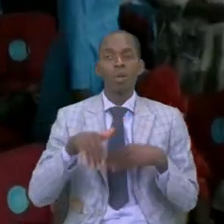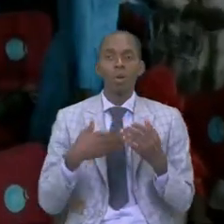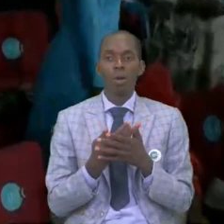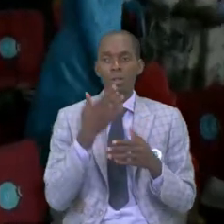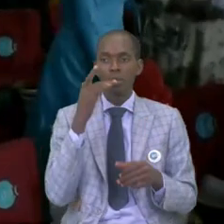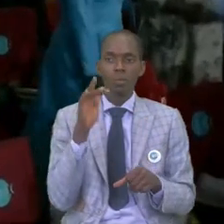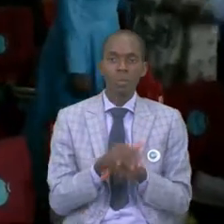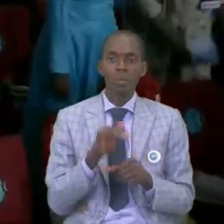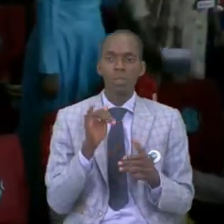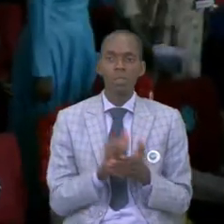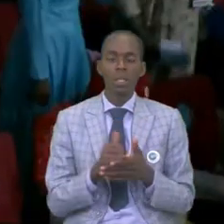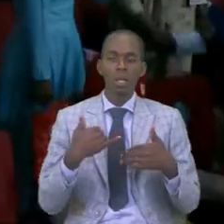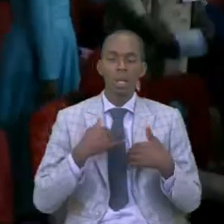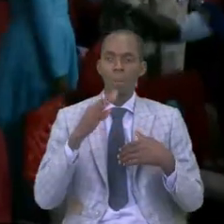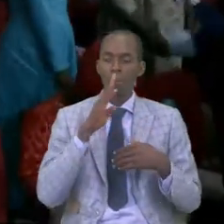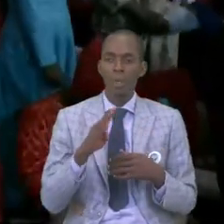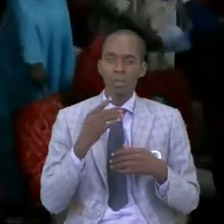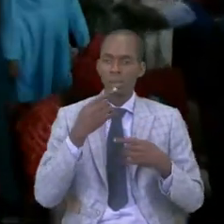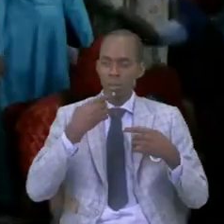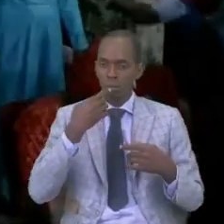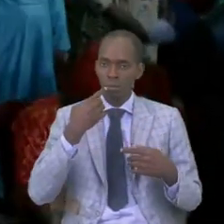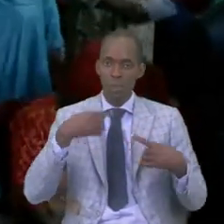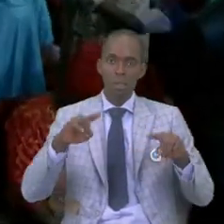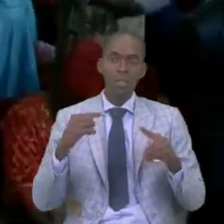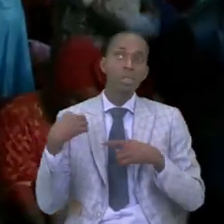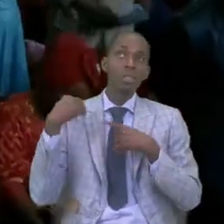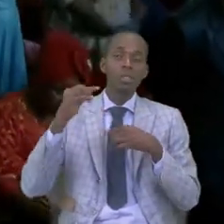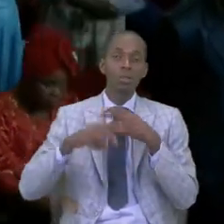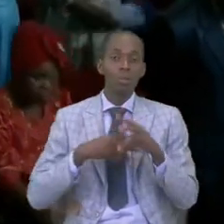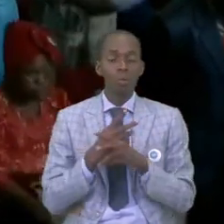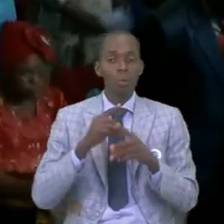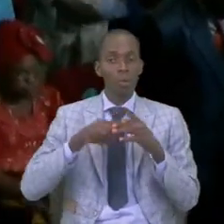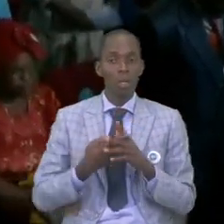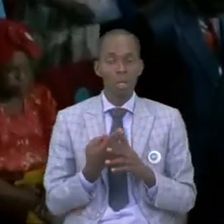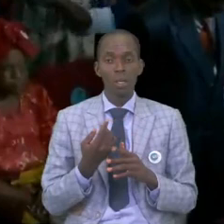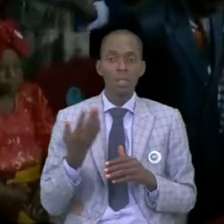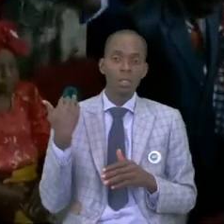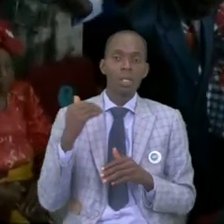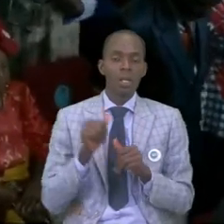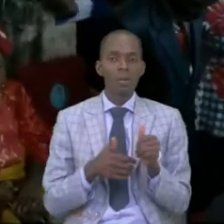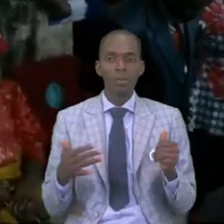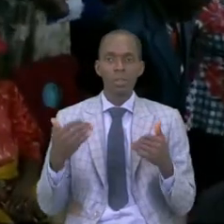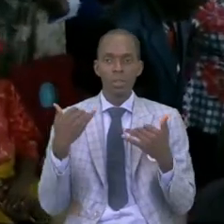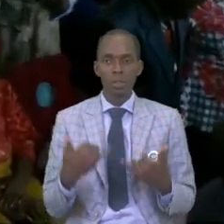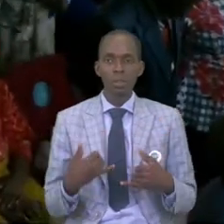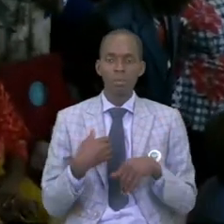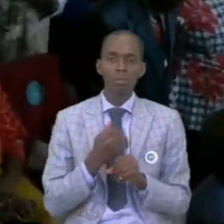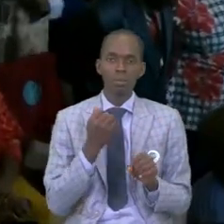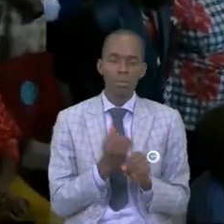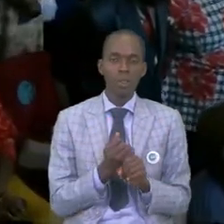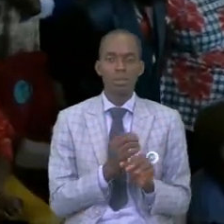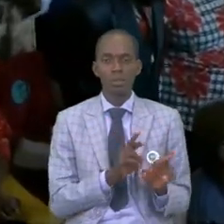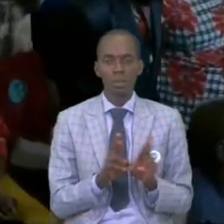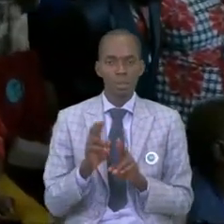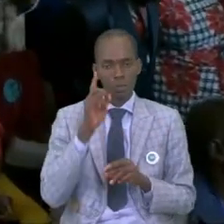the world began, everything now available for you.